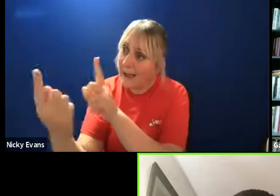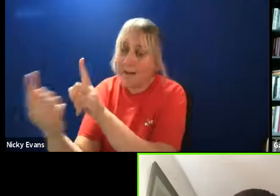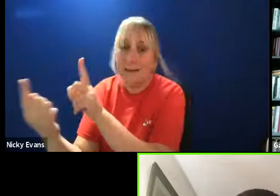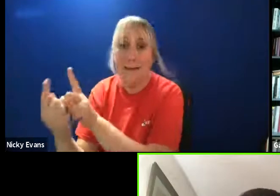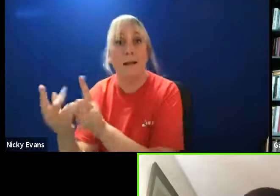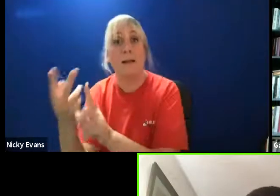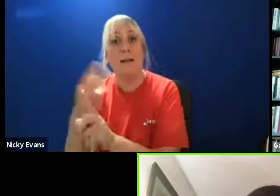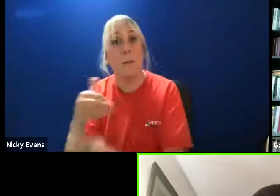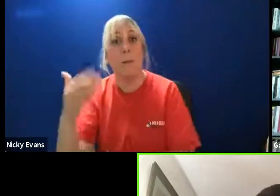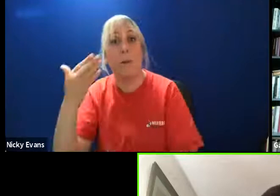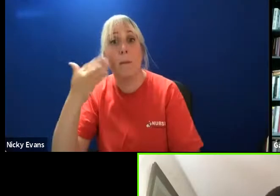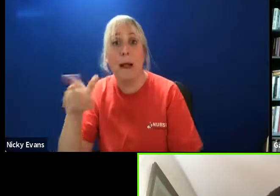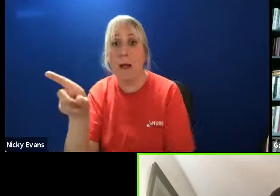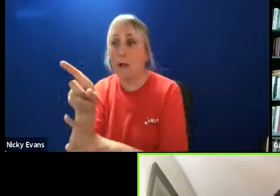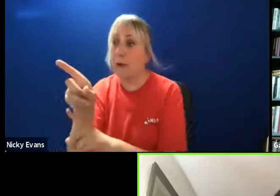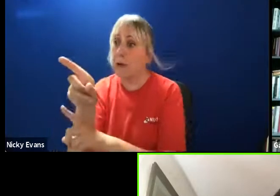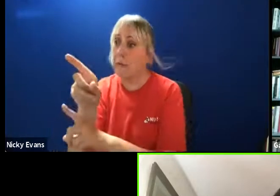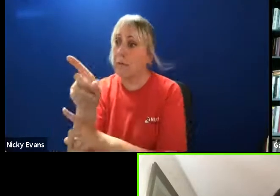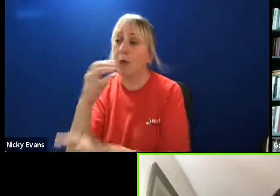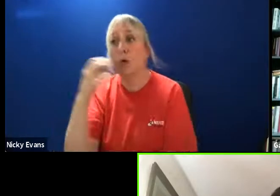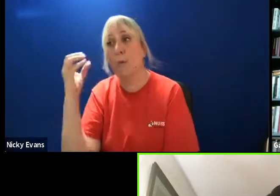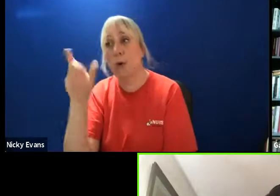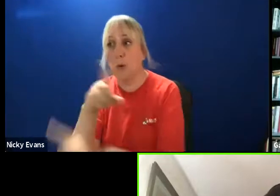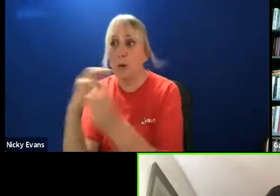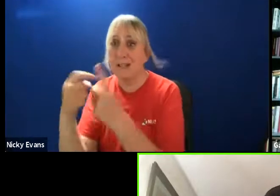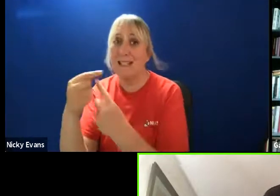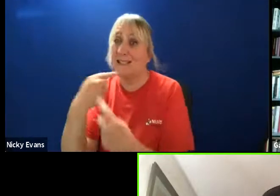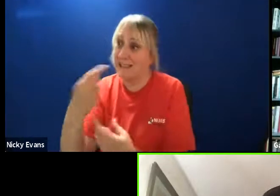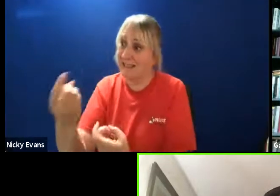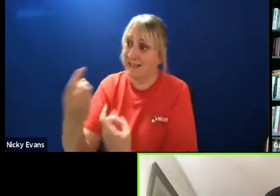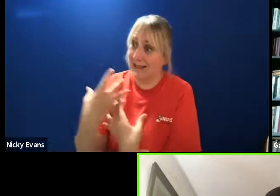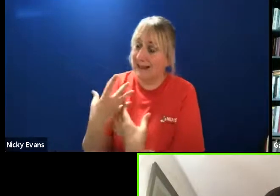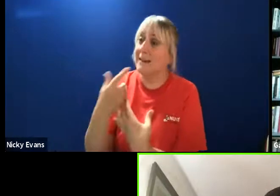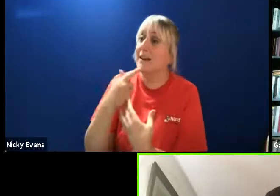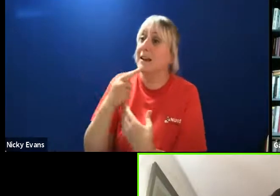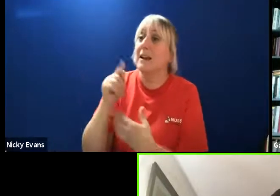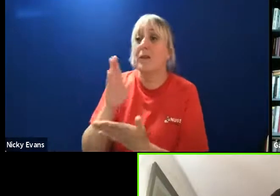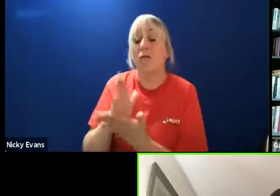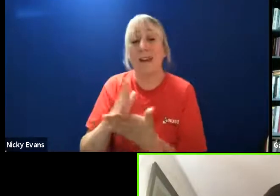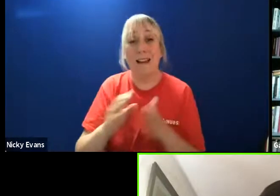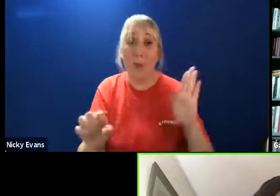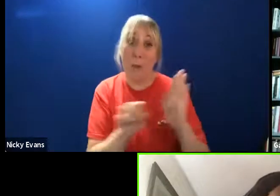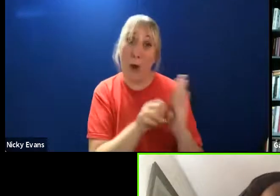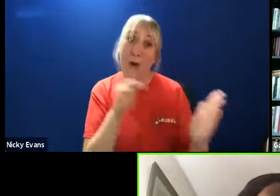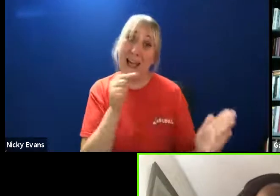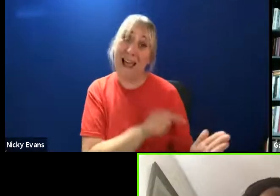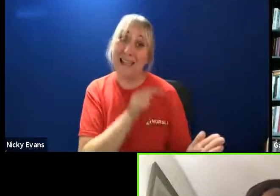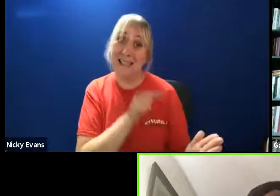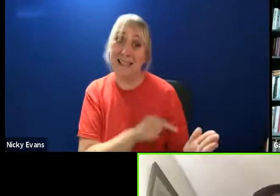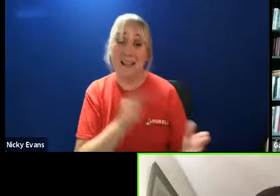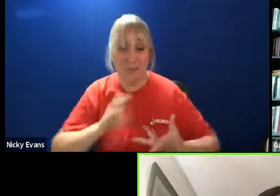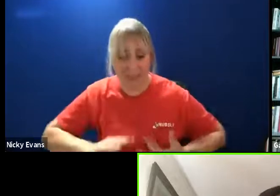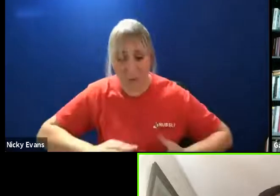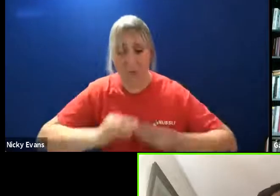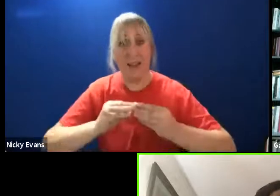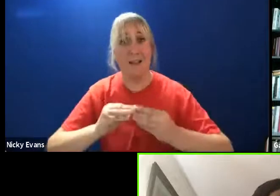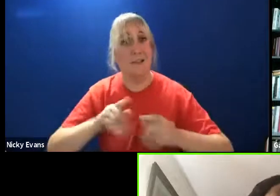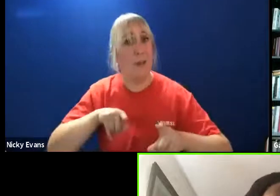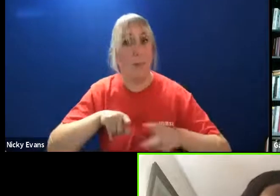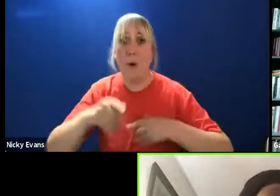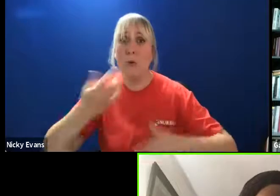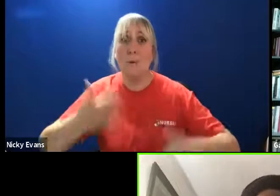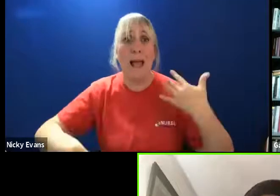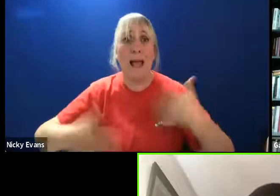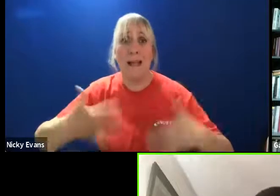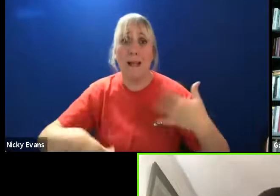Cuban communities who said, fundamentally and simply, it is the blockade that causes us the most pain because we